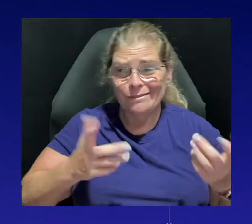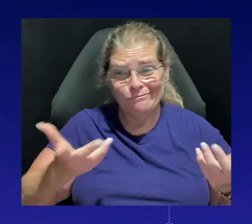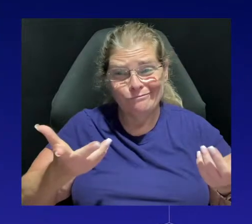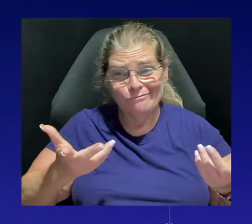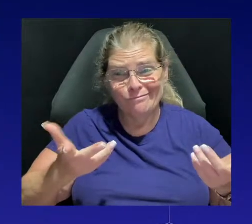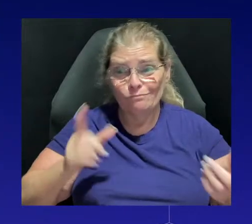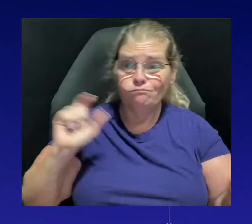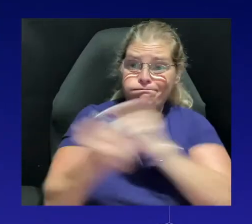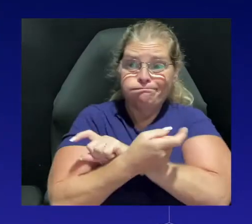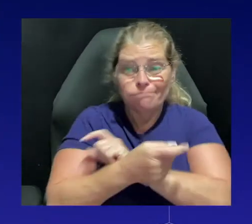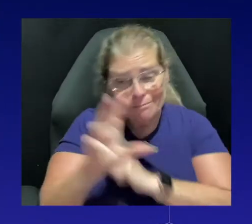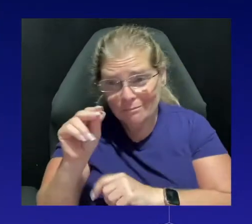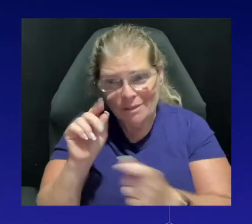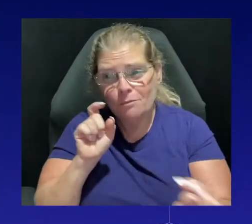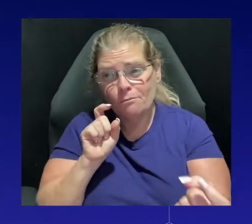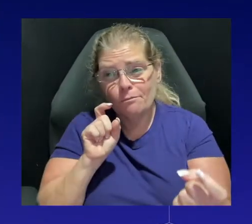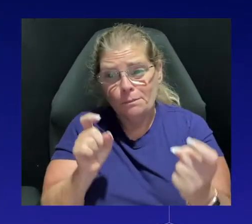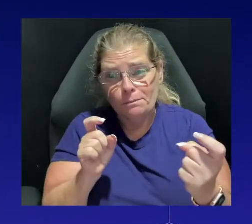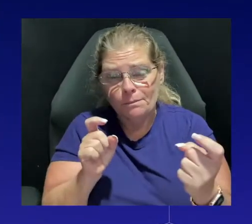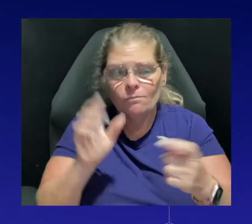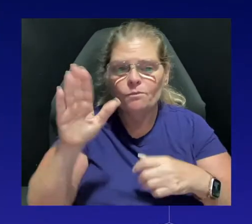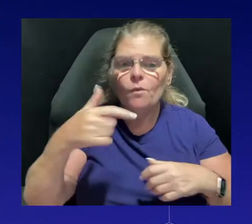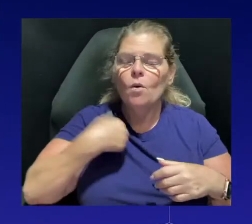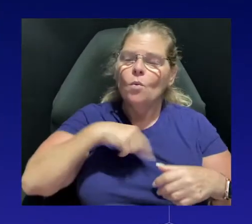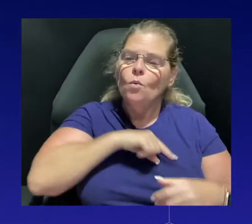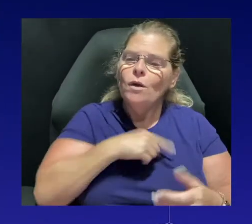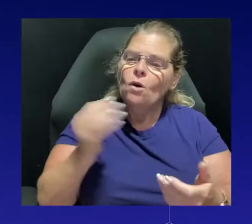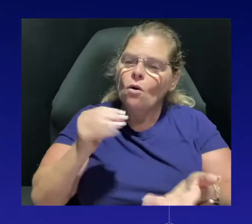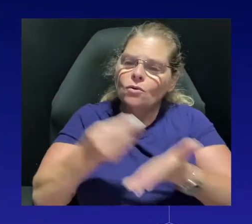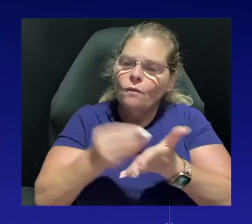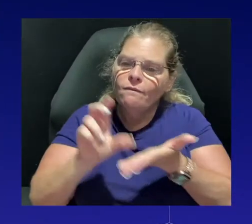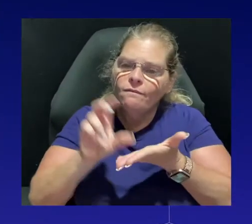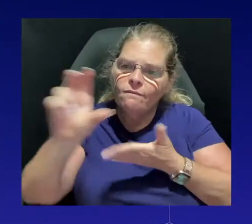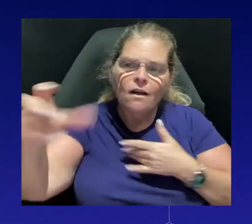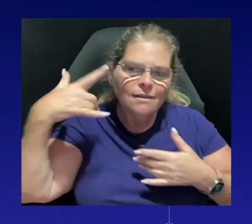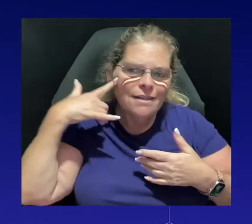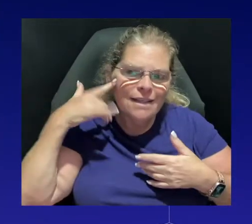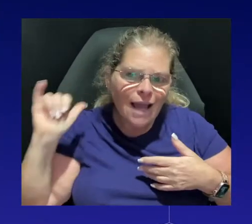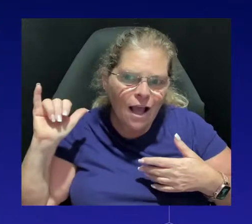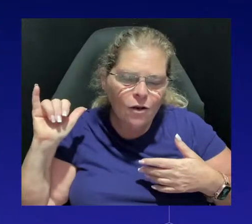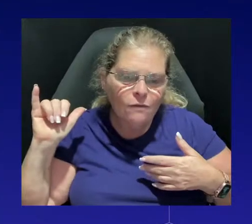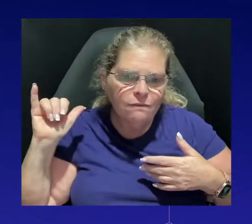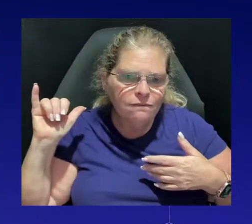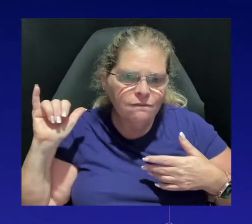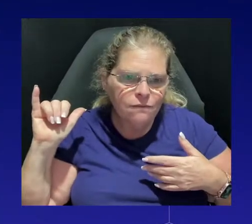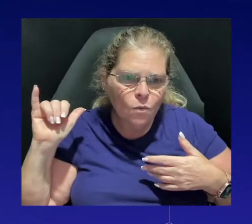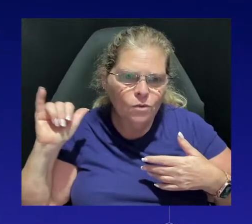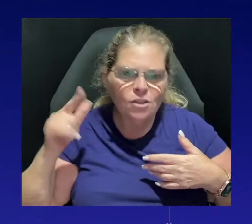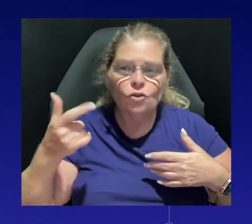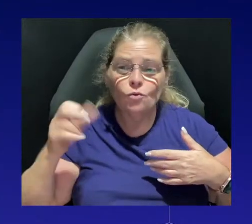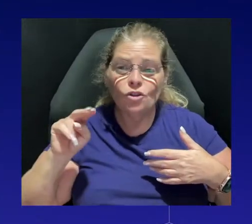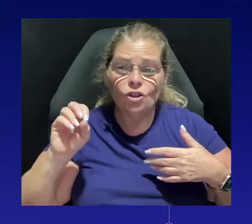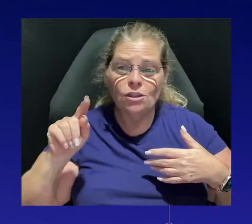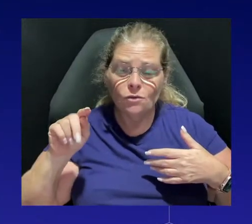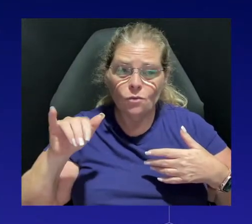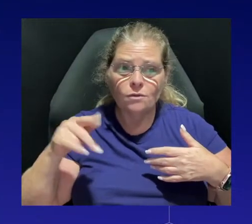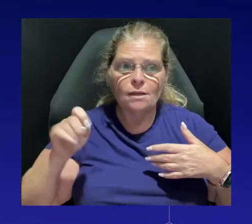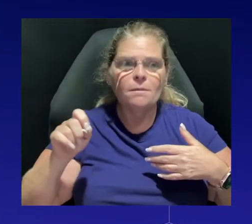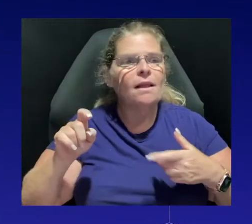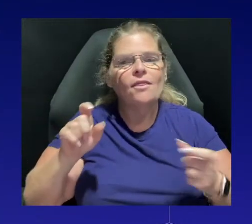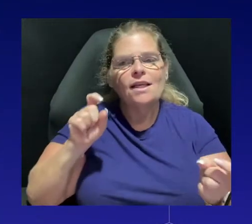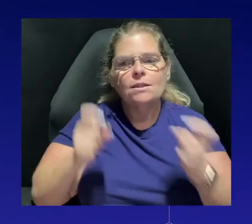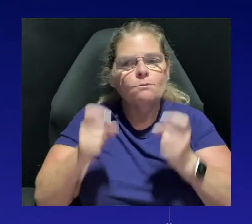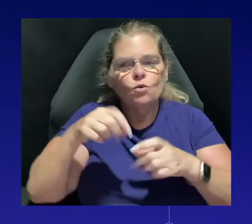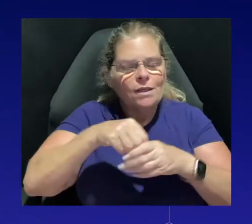also helped fund a group in California to genotype this is somatic mutations, so not mutations in your blood,